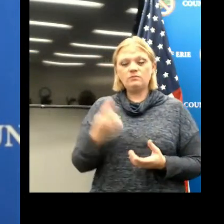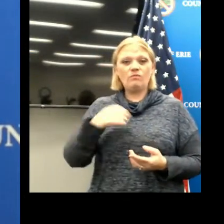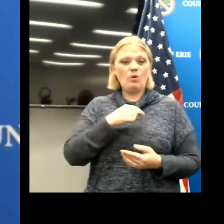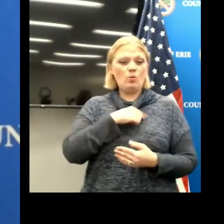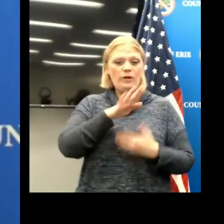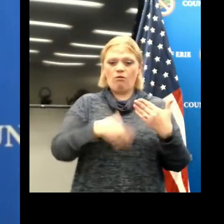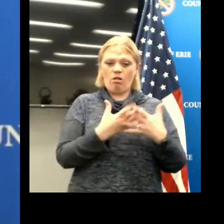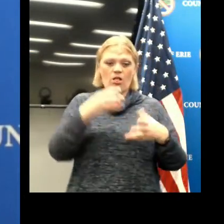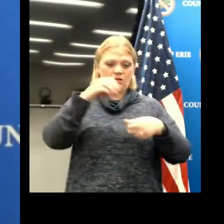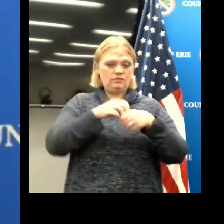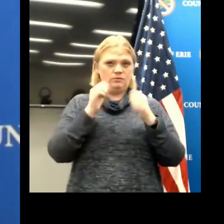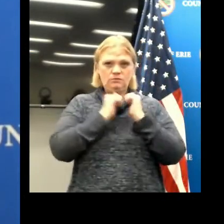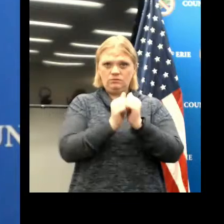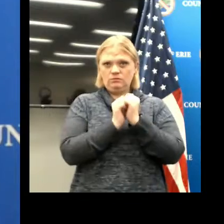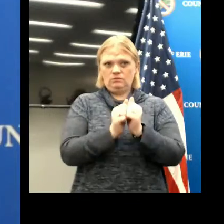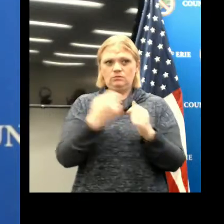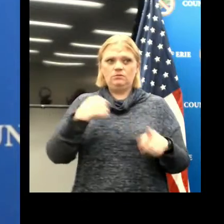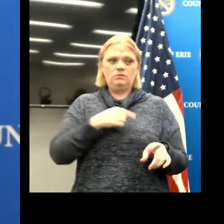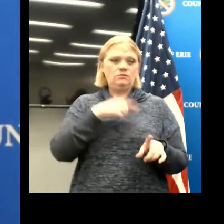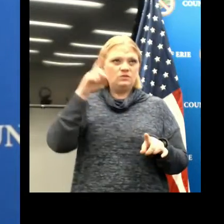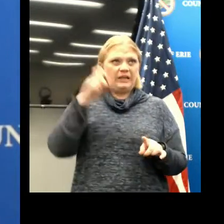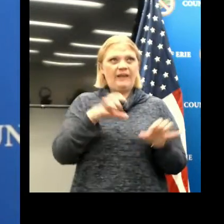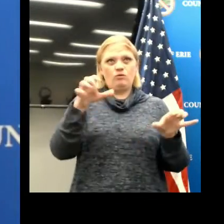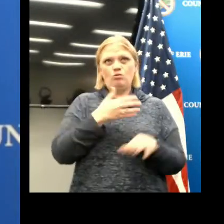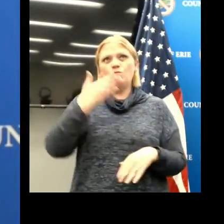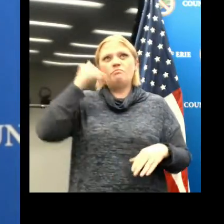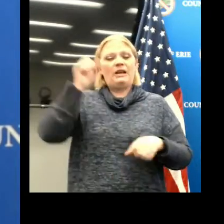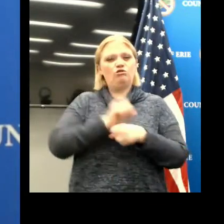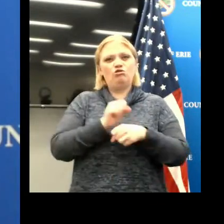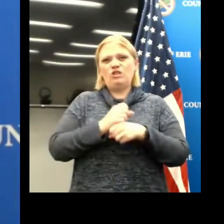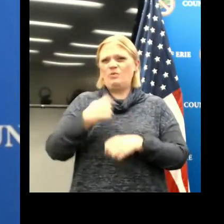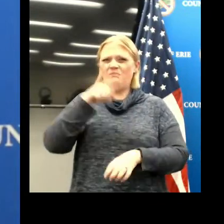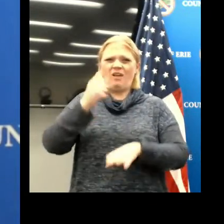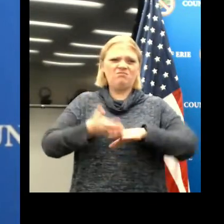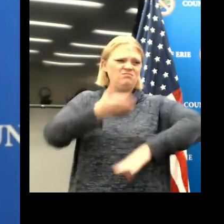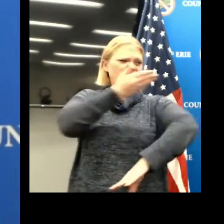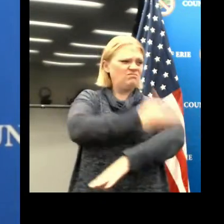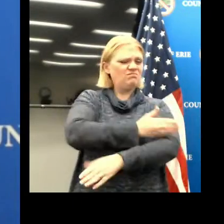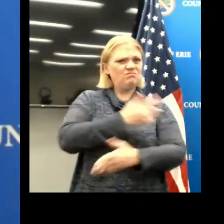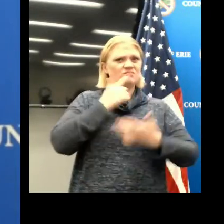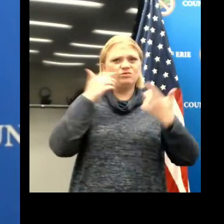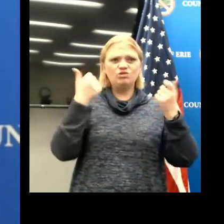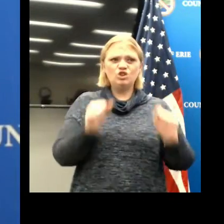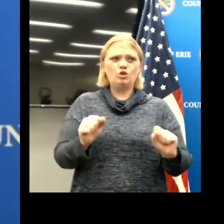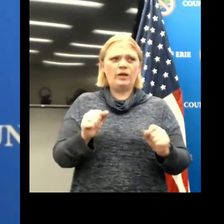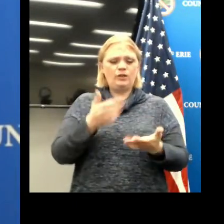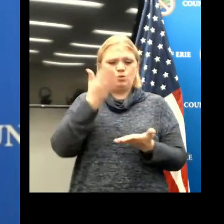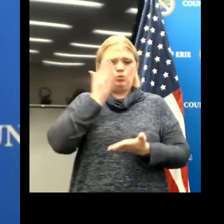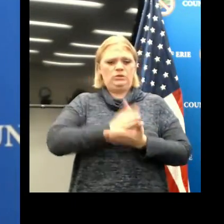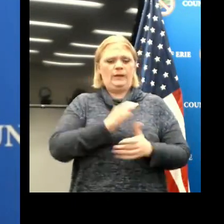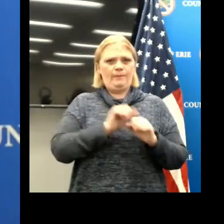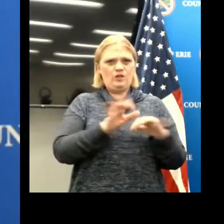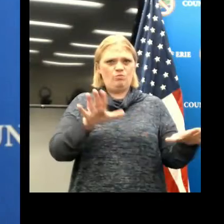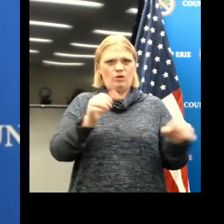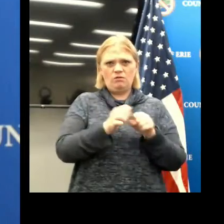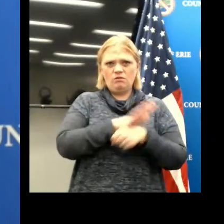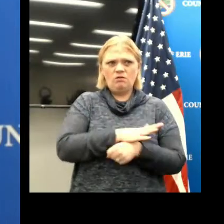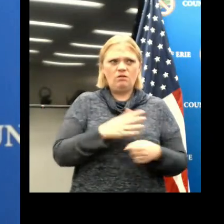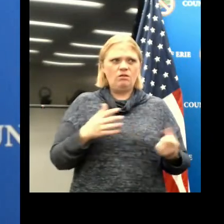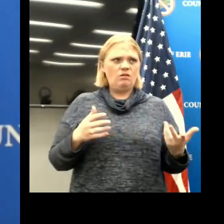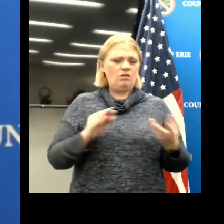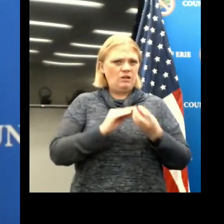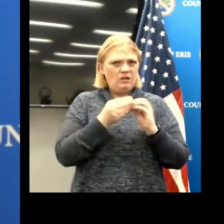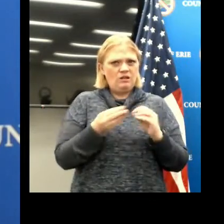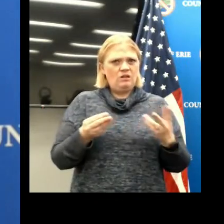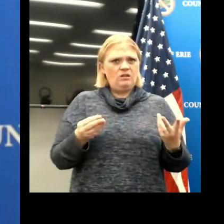this together. We have to do a better job of trying to stem the tide of COVID-19 cases.